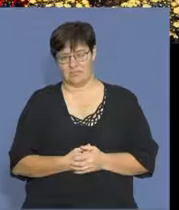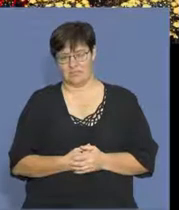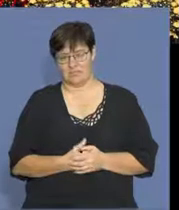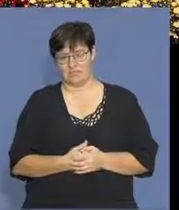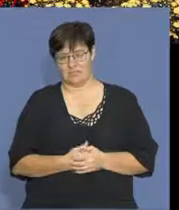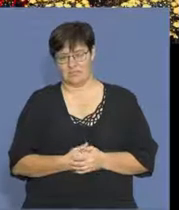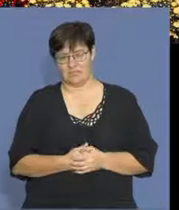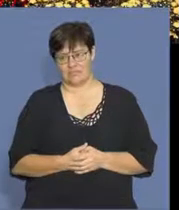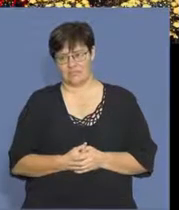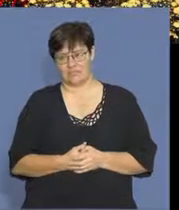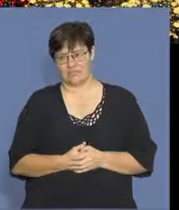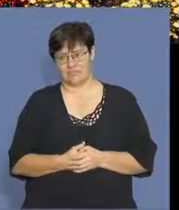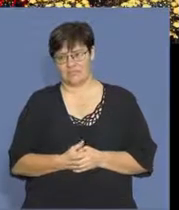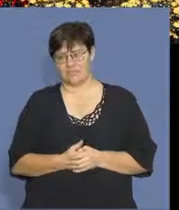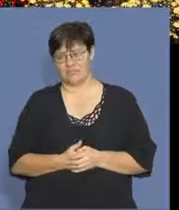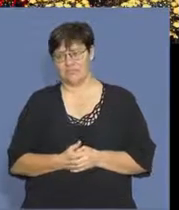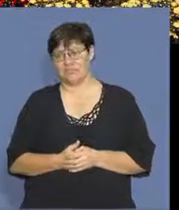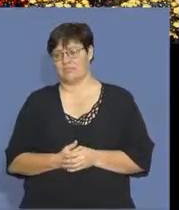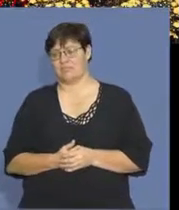Was I too short there? I can go on, but